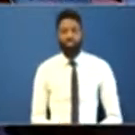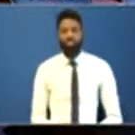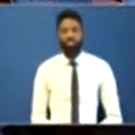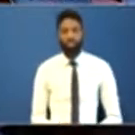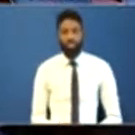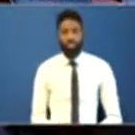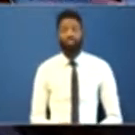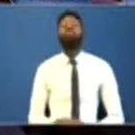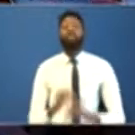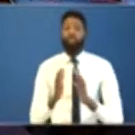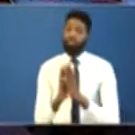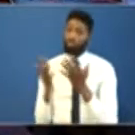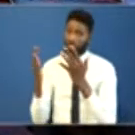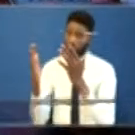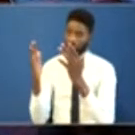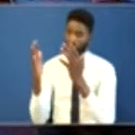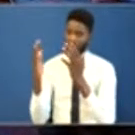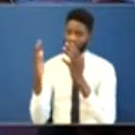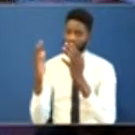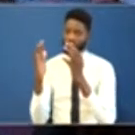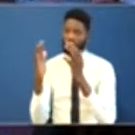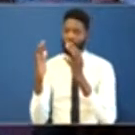you can give them a round of applause